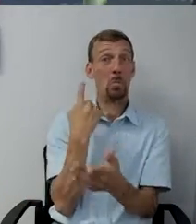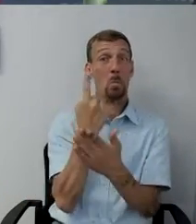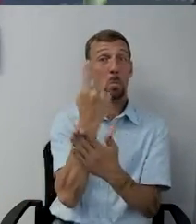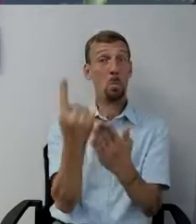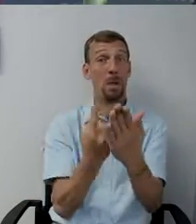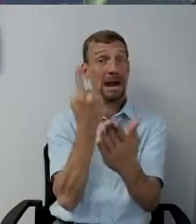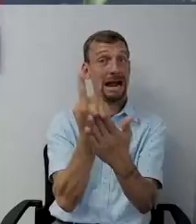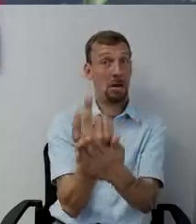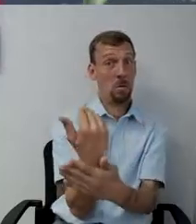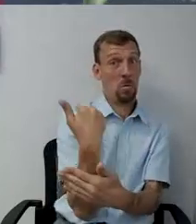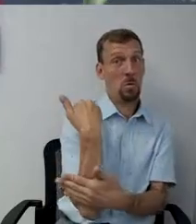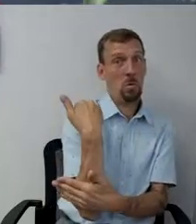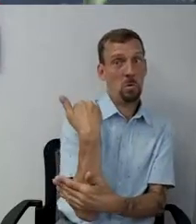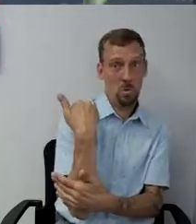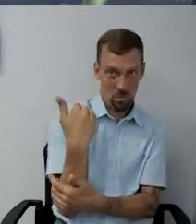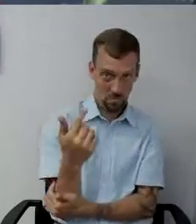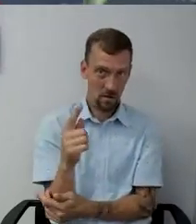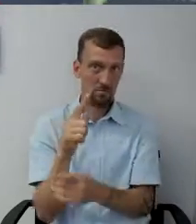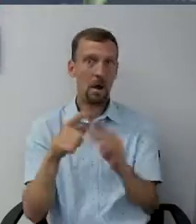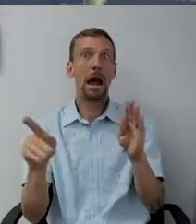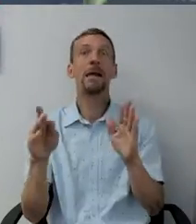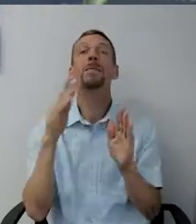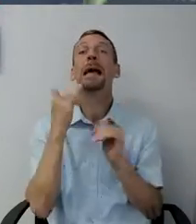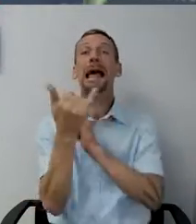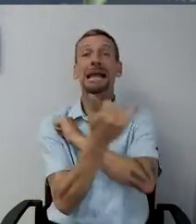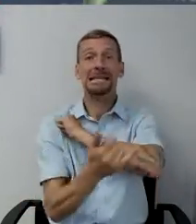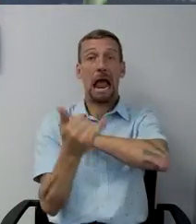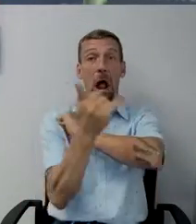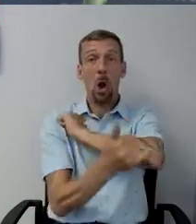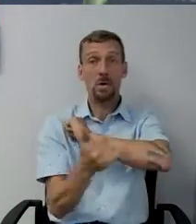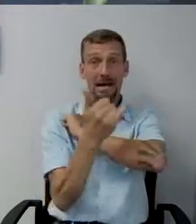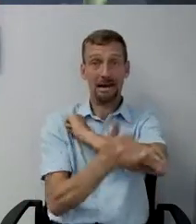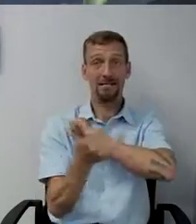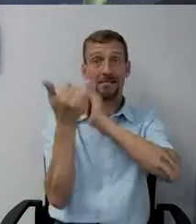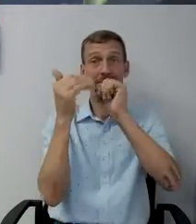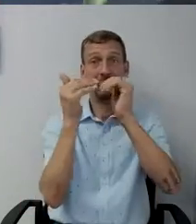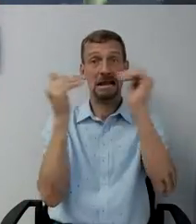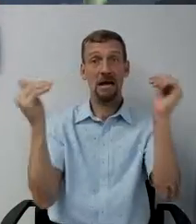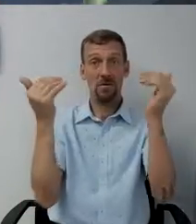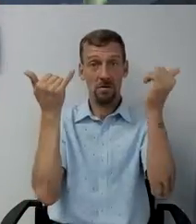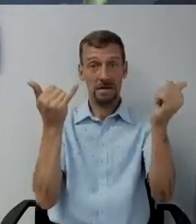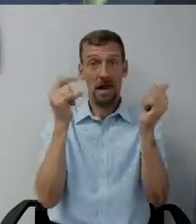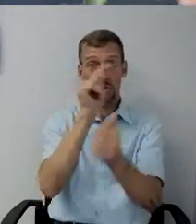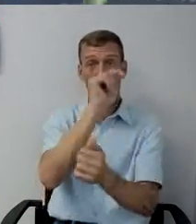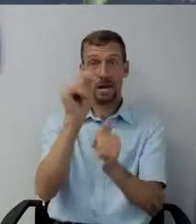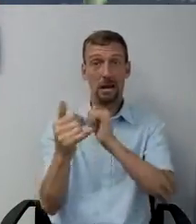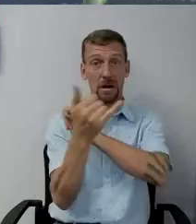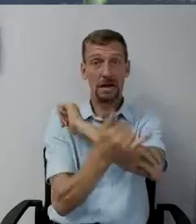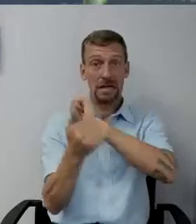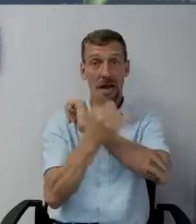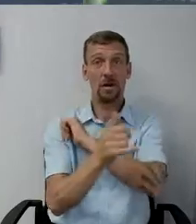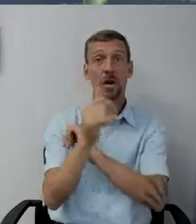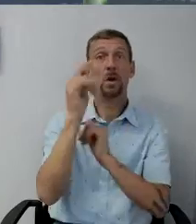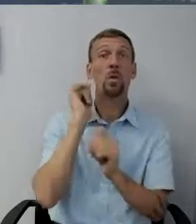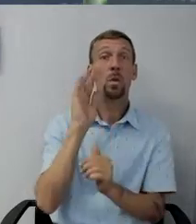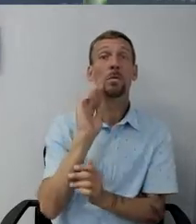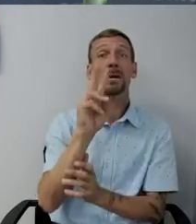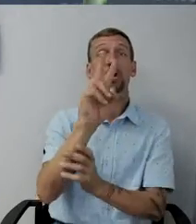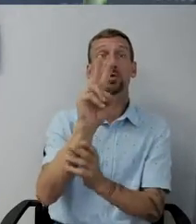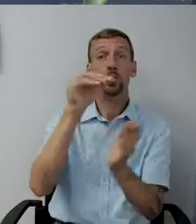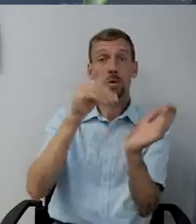off the press. At the county level, what I was reporting earlier this morning would have been